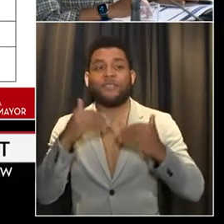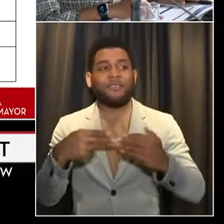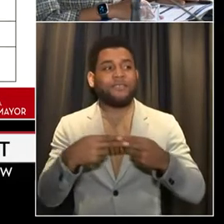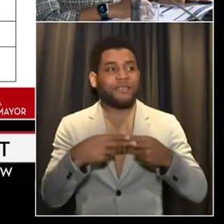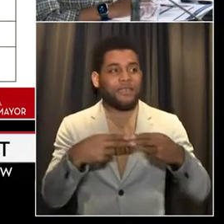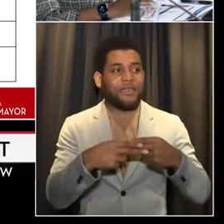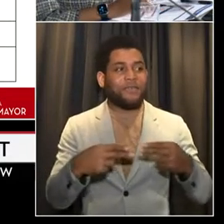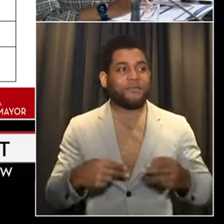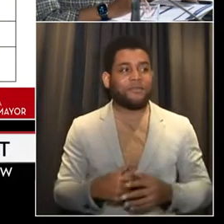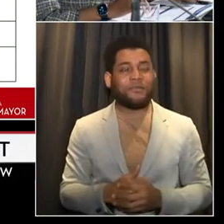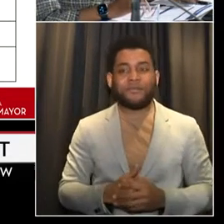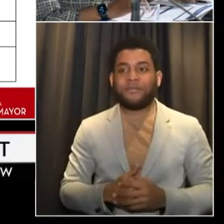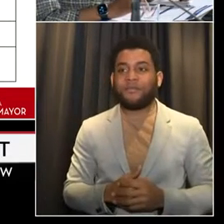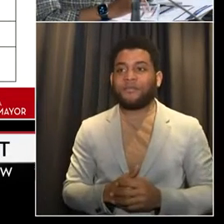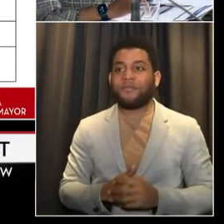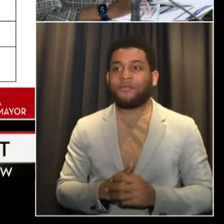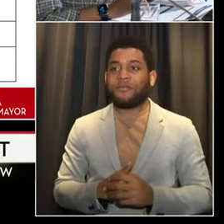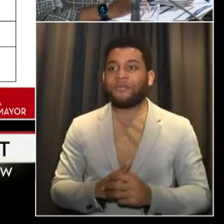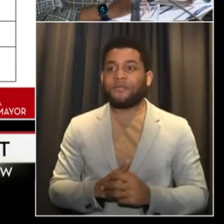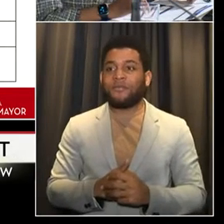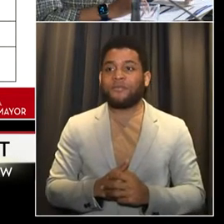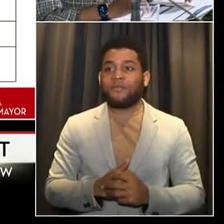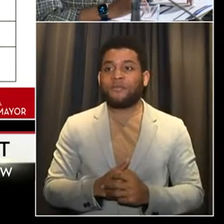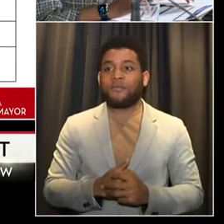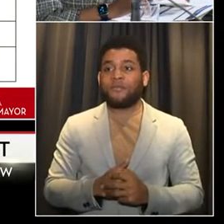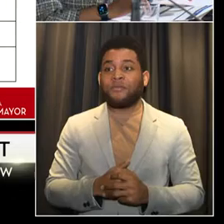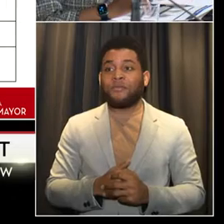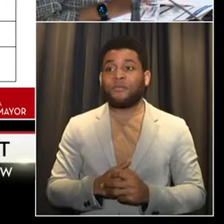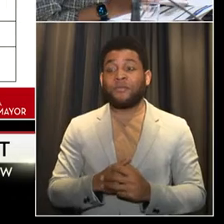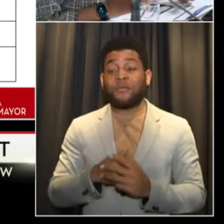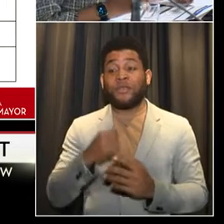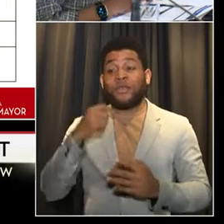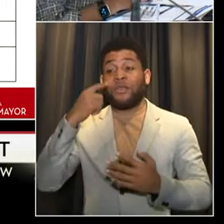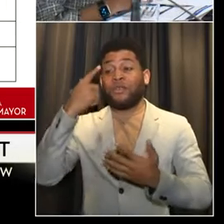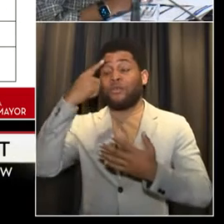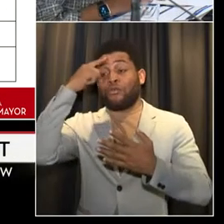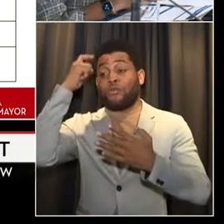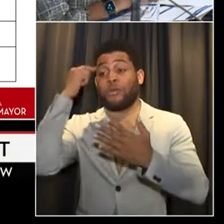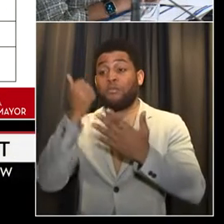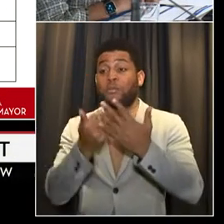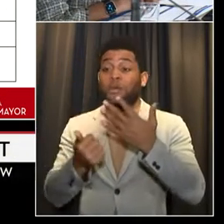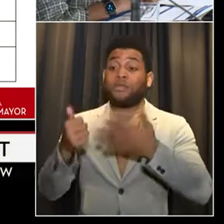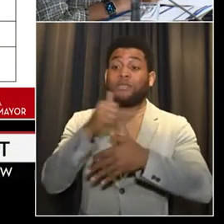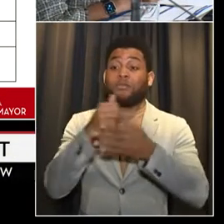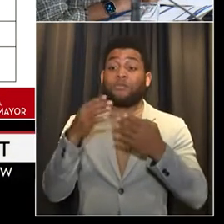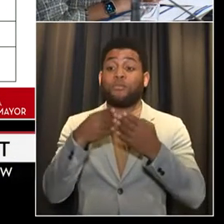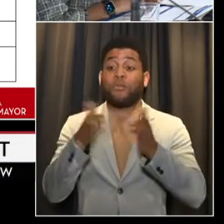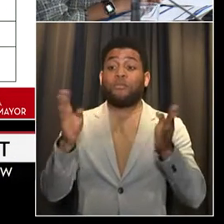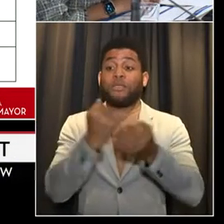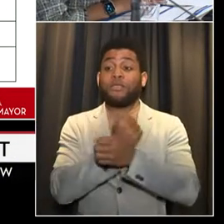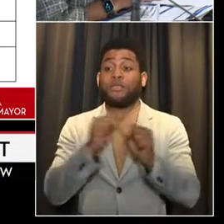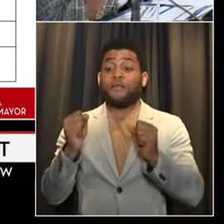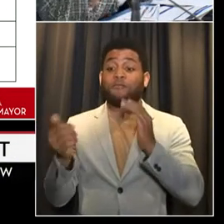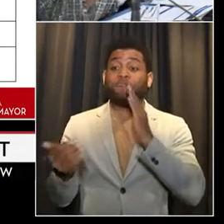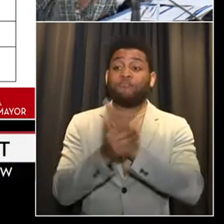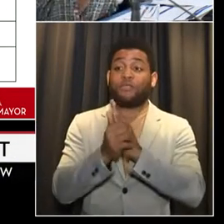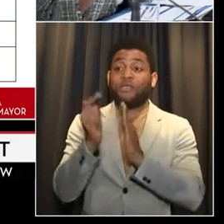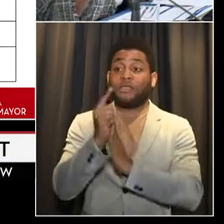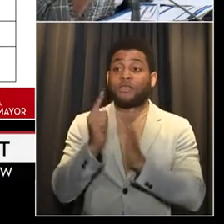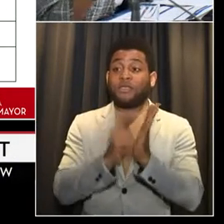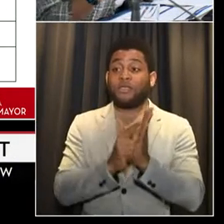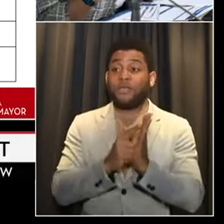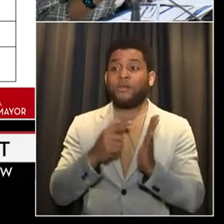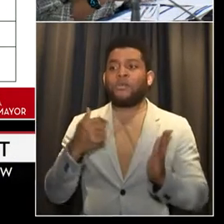the Summer Prioritizing Public Safety Emergency Amendment Act has been incredibly, we believe, a part of what in